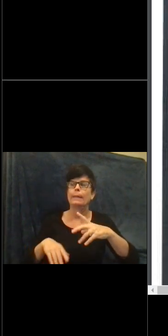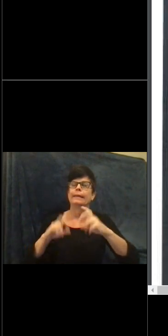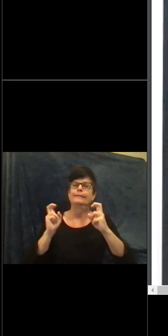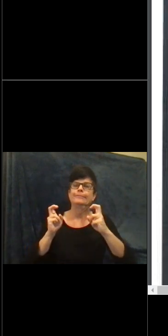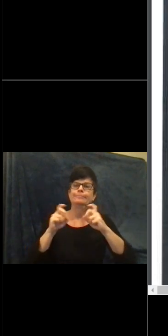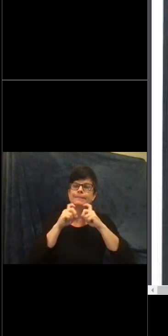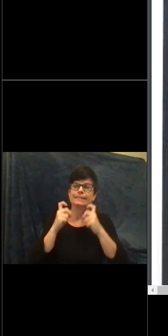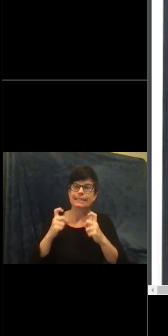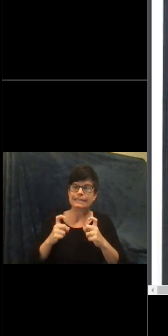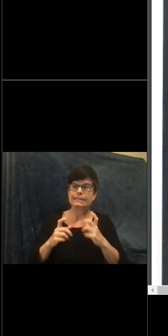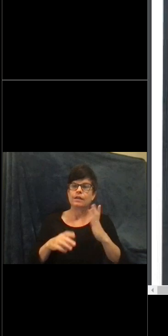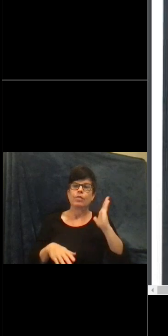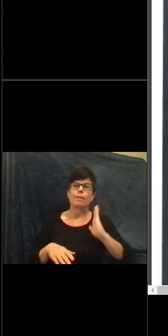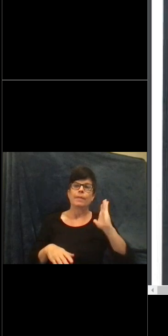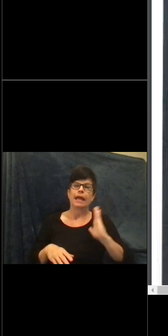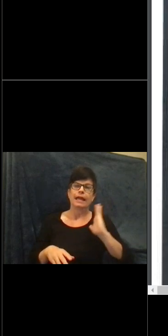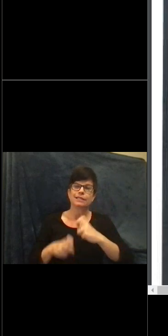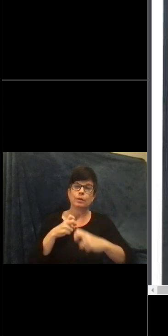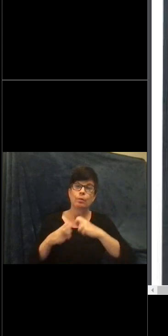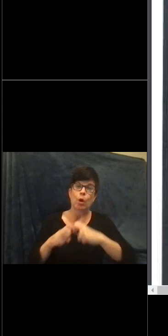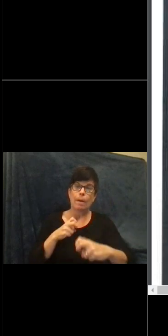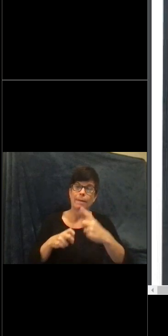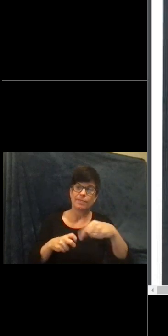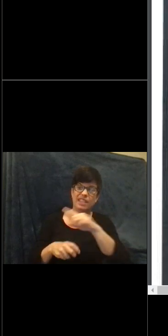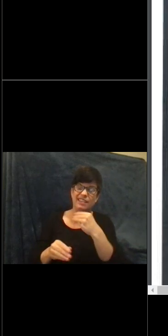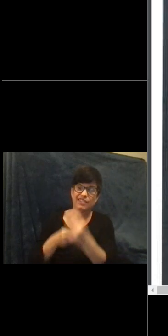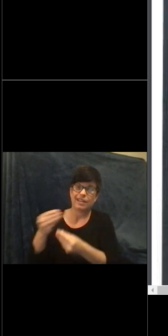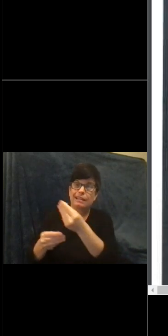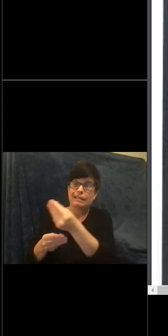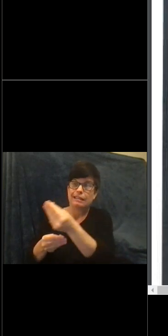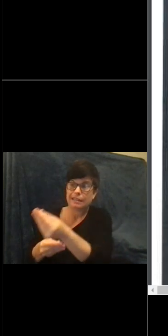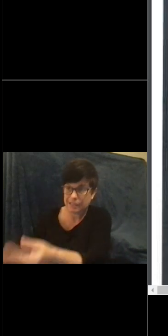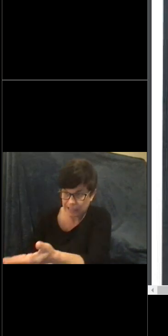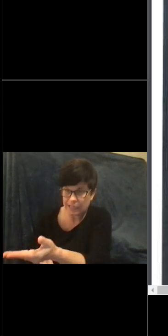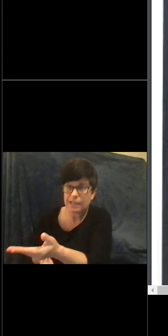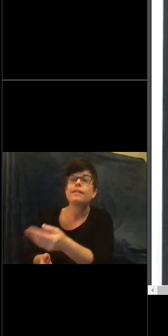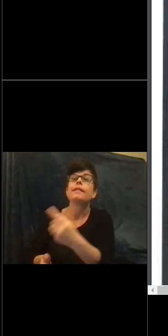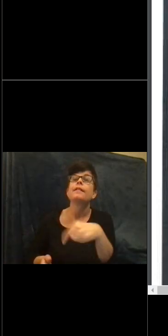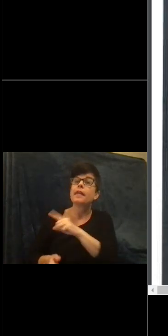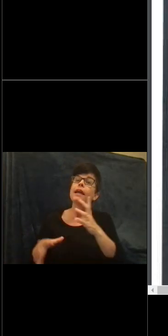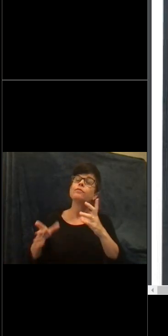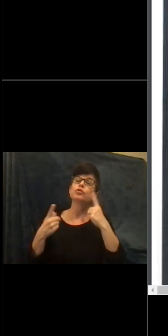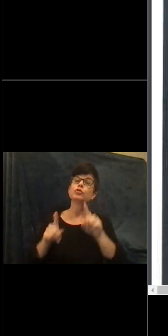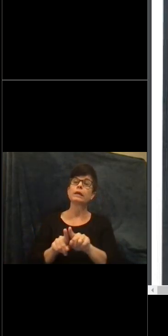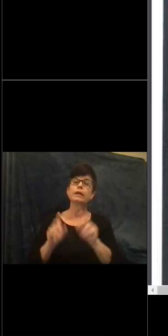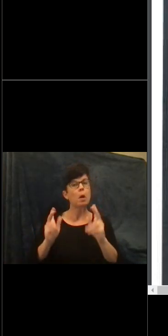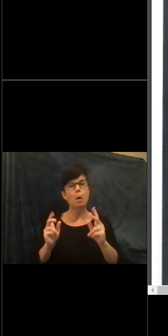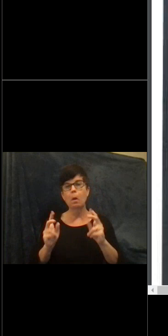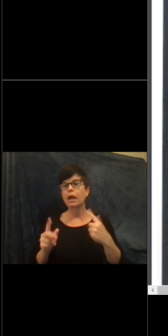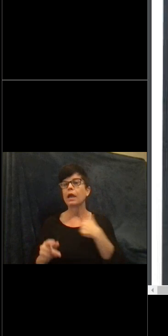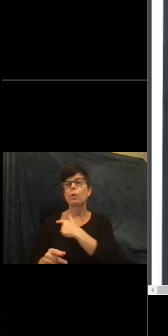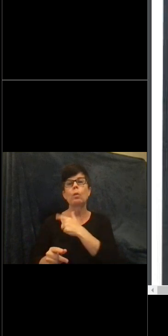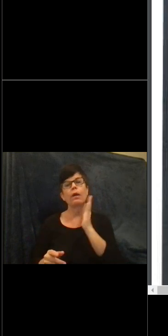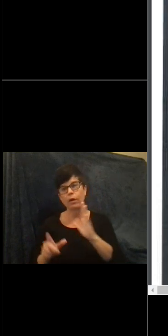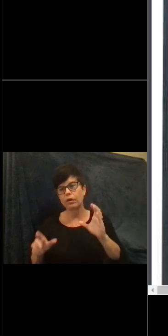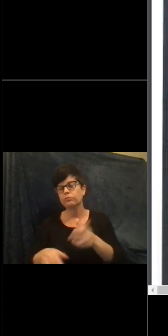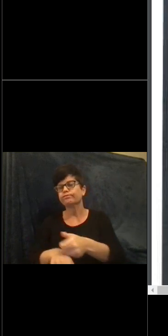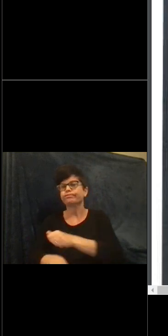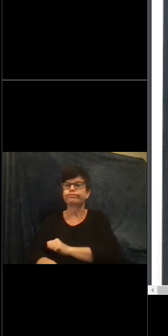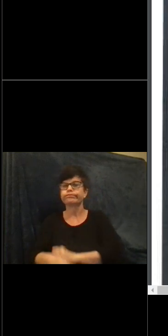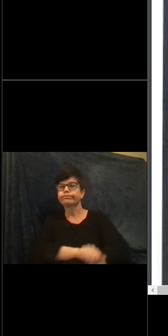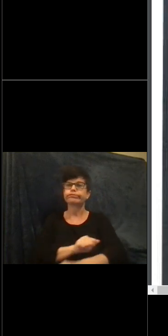will. And they've agreed, and there's no question that they're aware of this, they have agreed to take that on. But some of the problems